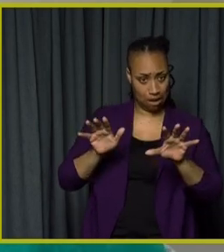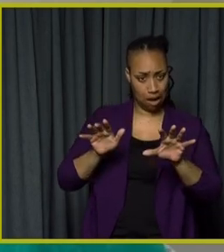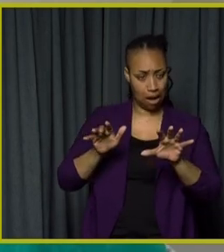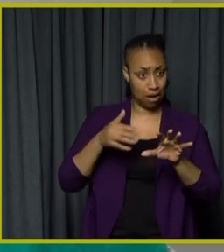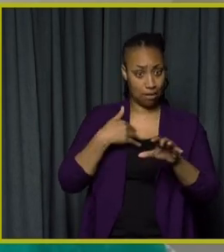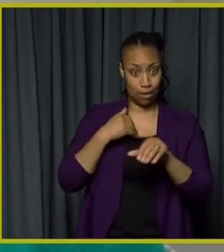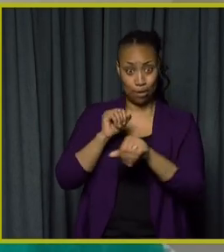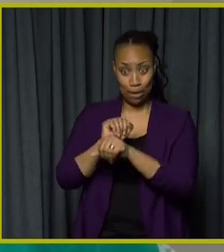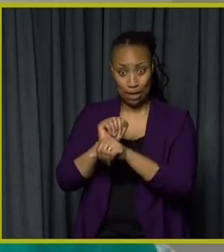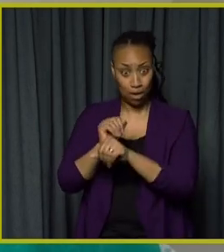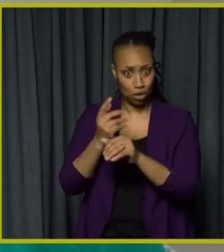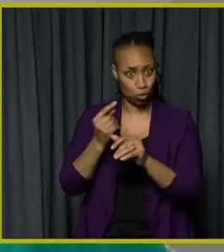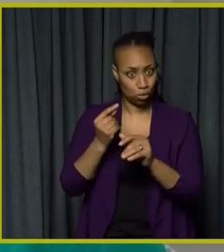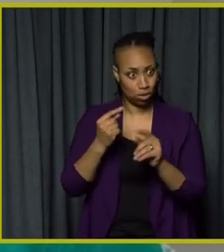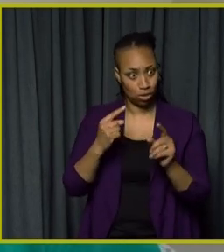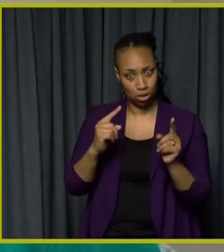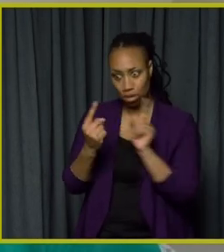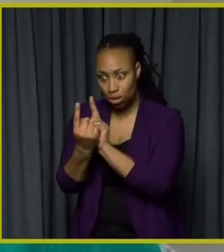contact tracer.